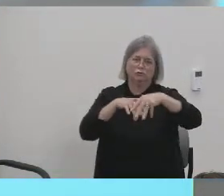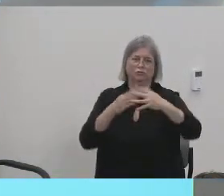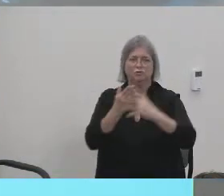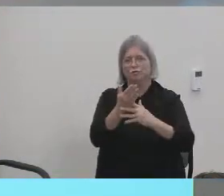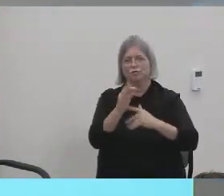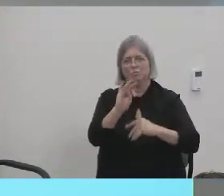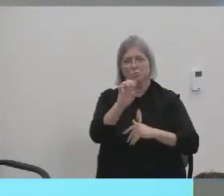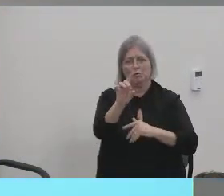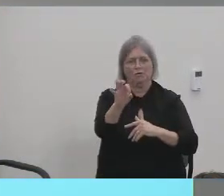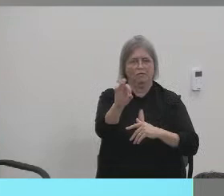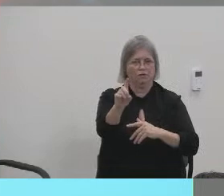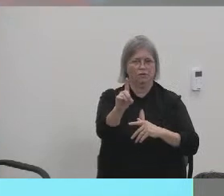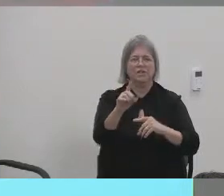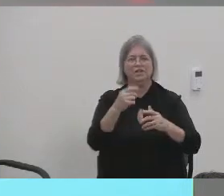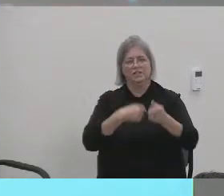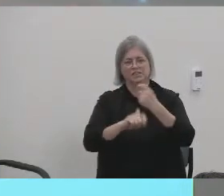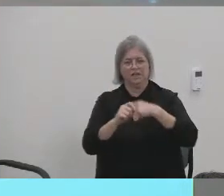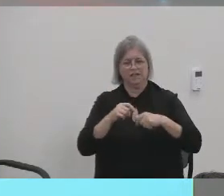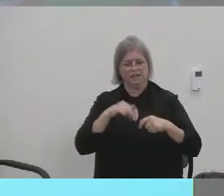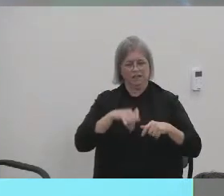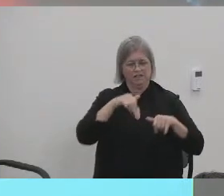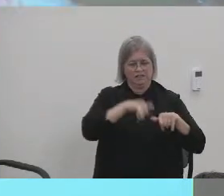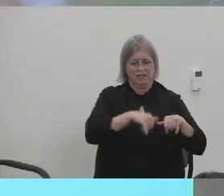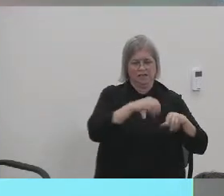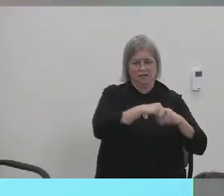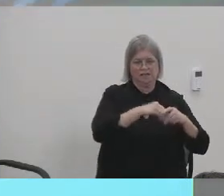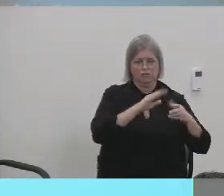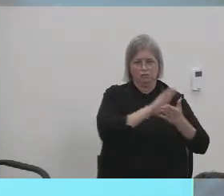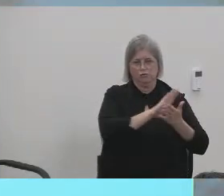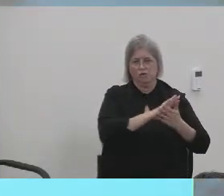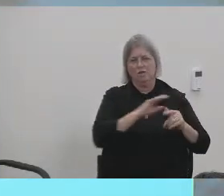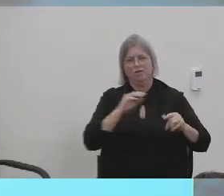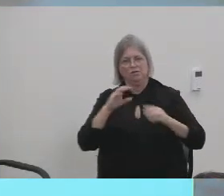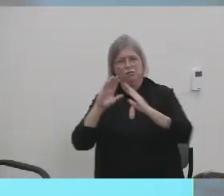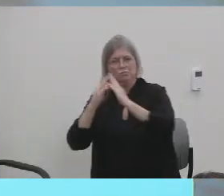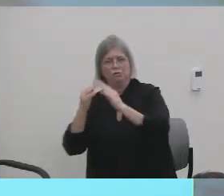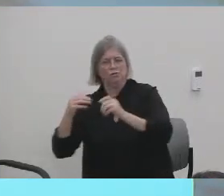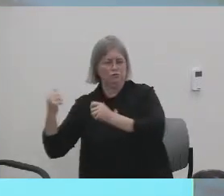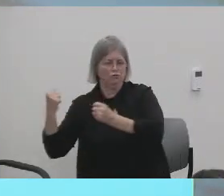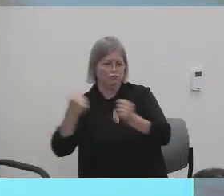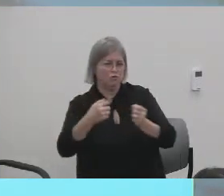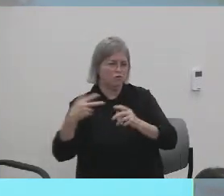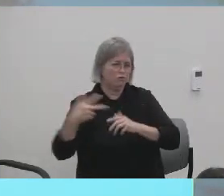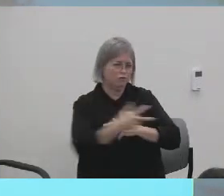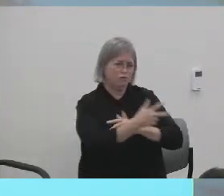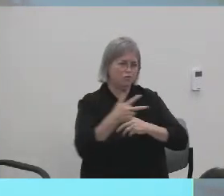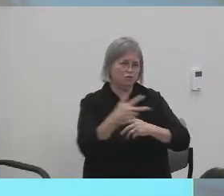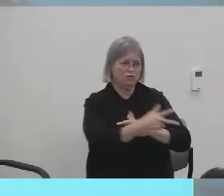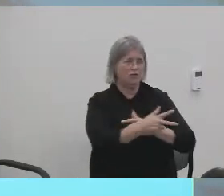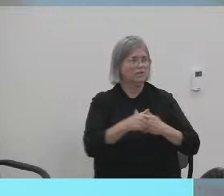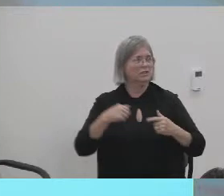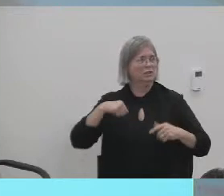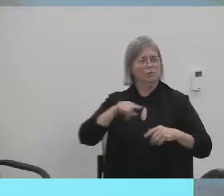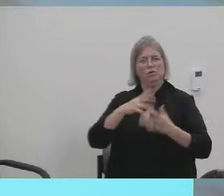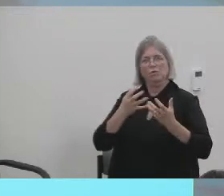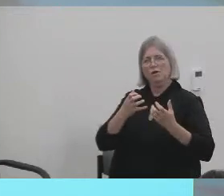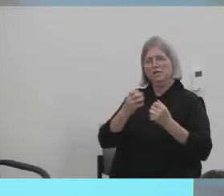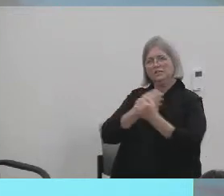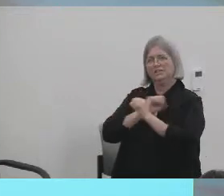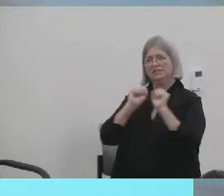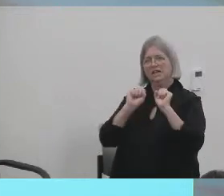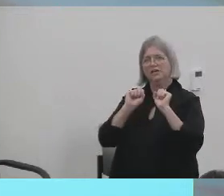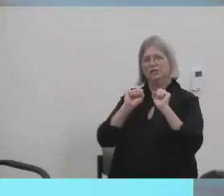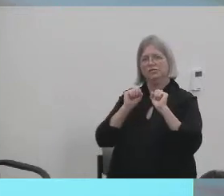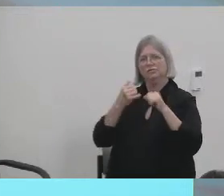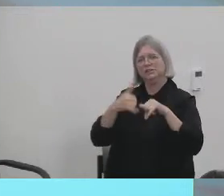community came to them, staying safe in their cars. We wanted to find out a way to make it safe